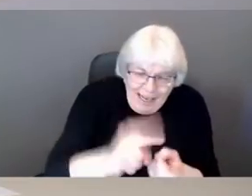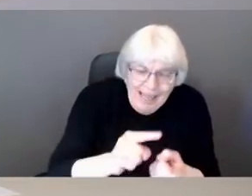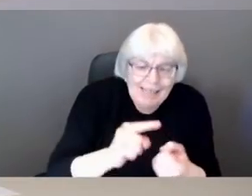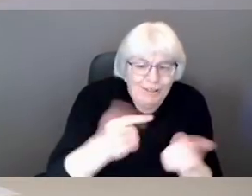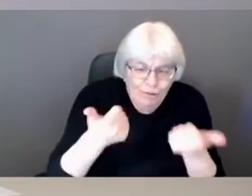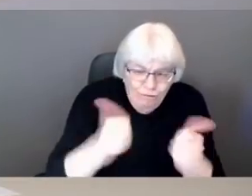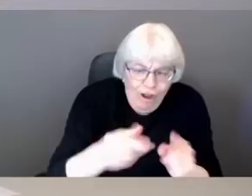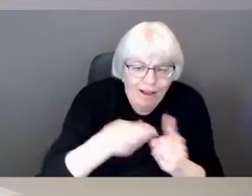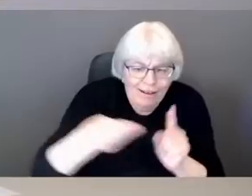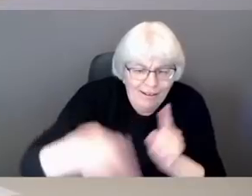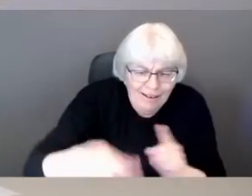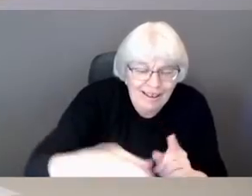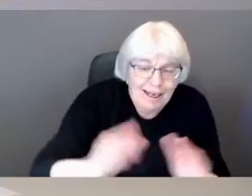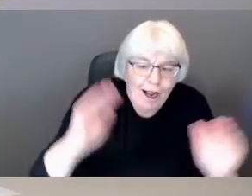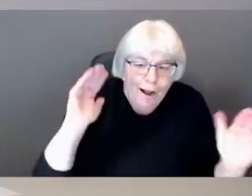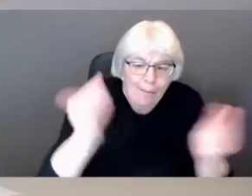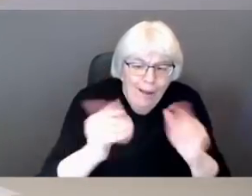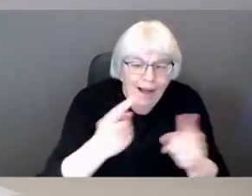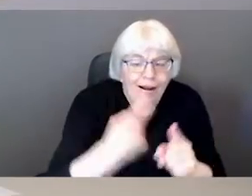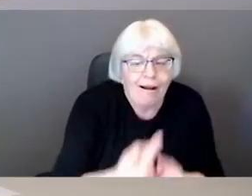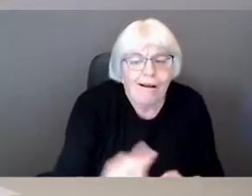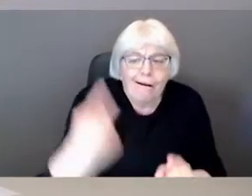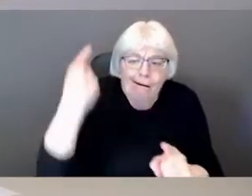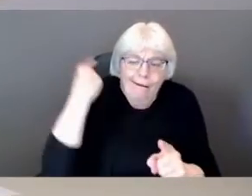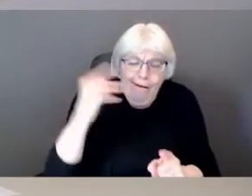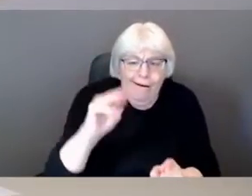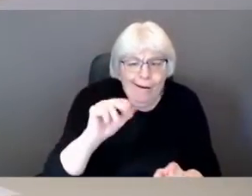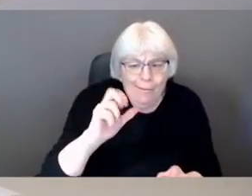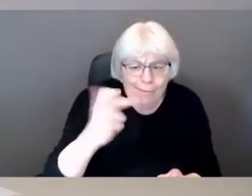2020. But